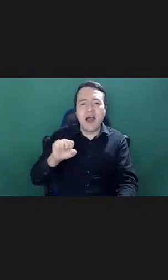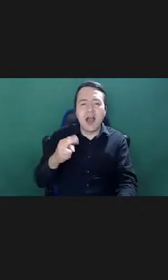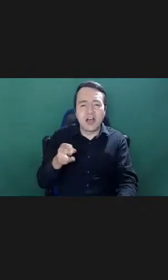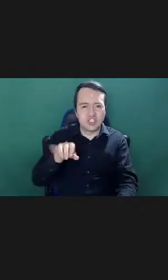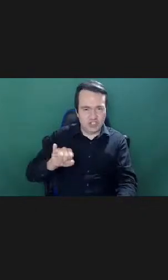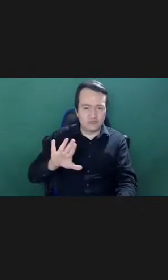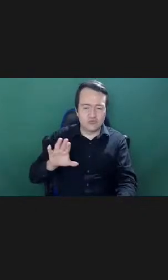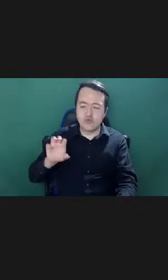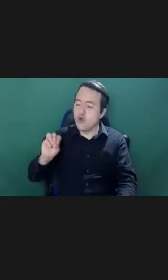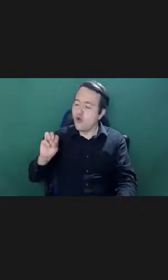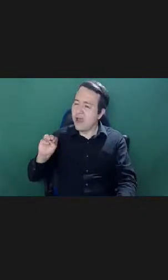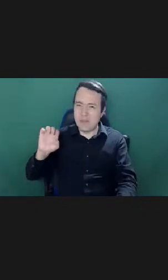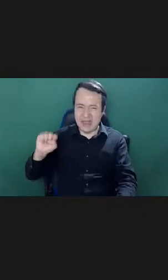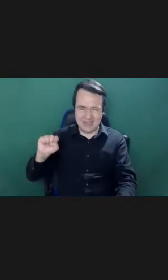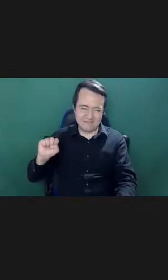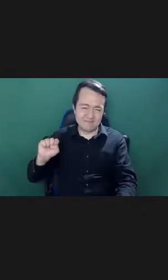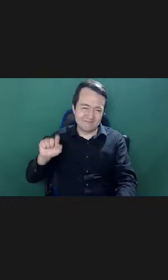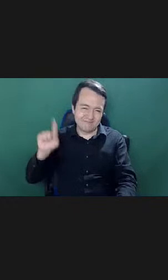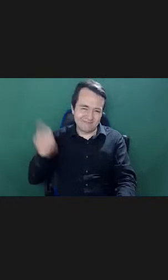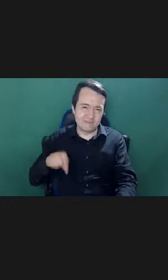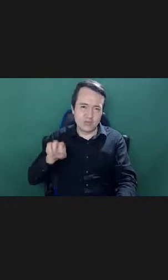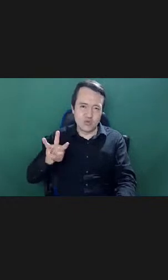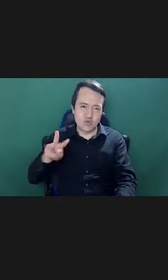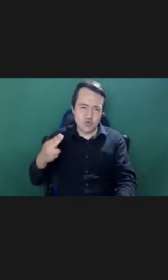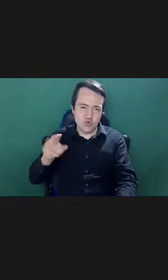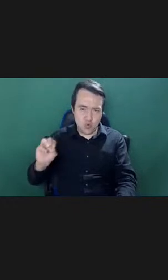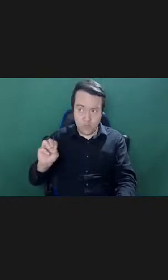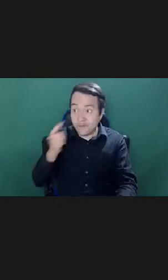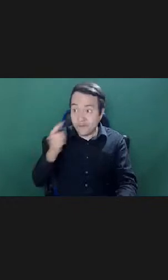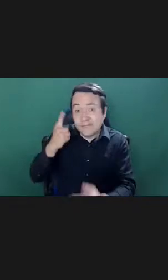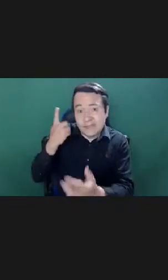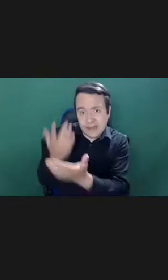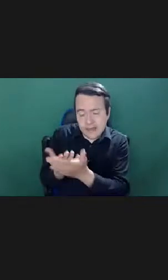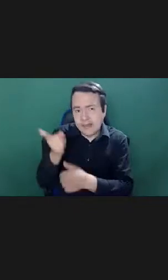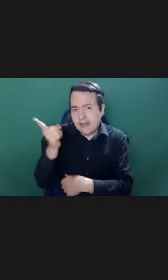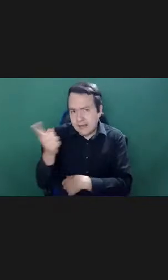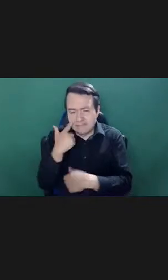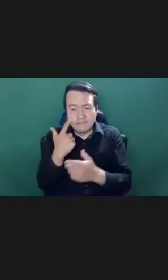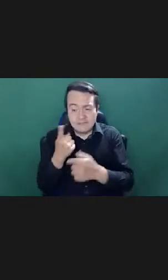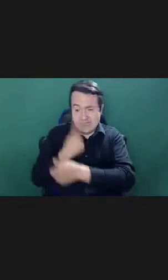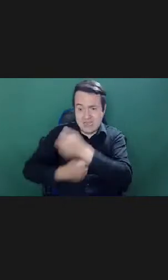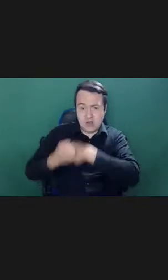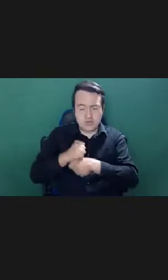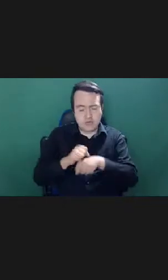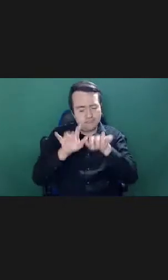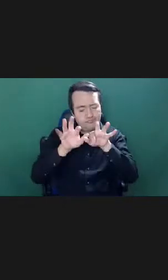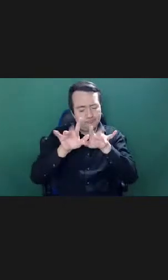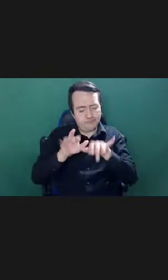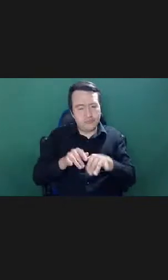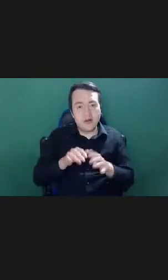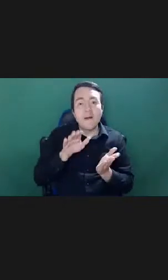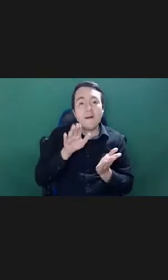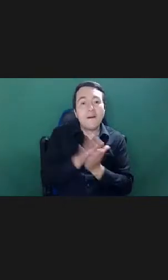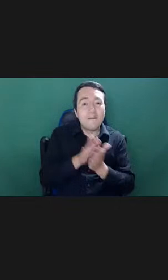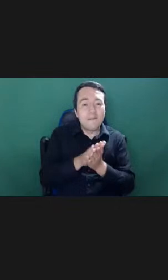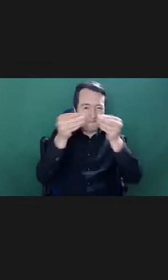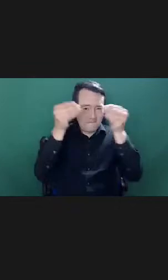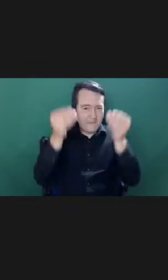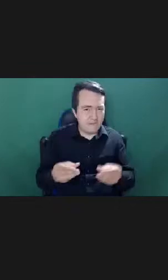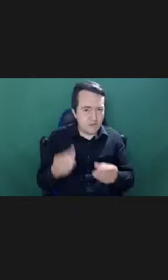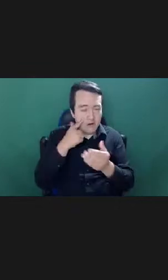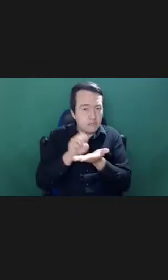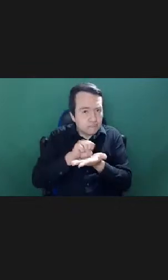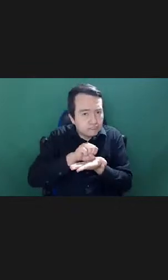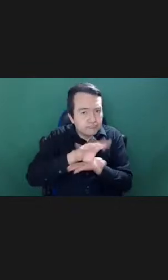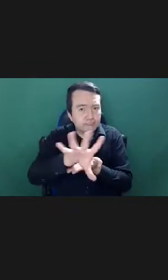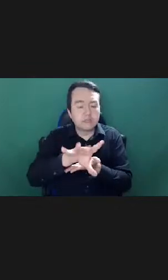article called Towards Measuring Effective Treatment Coverage. We're going to focus on this part here, which is the actual